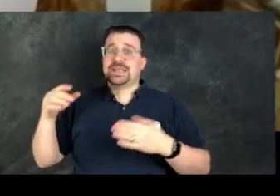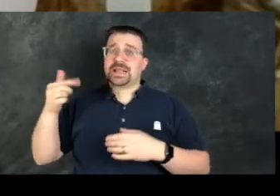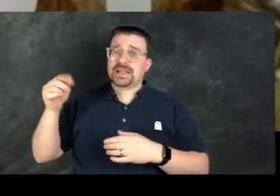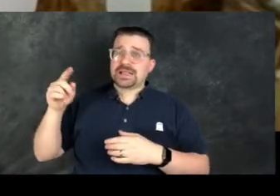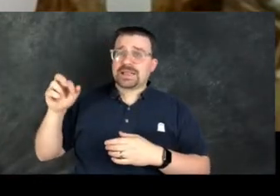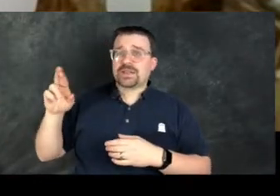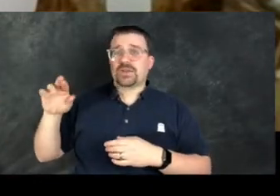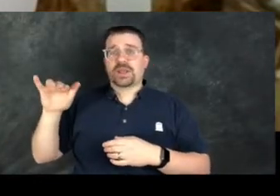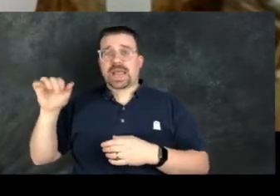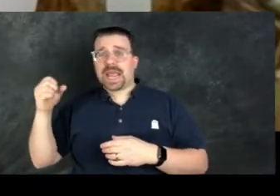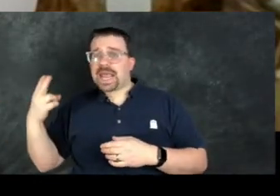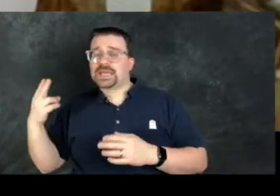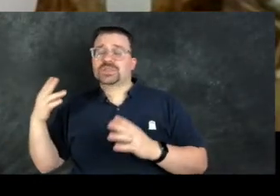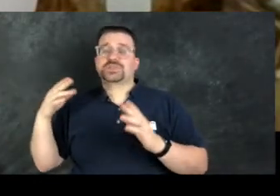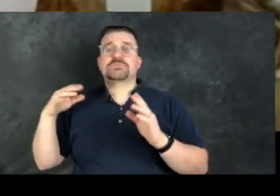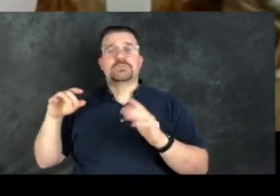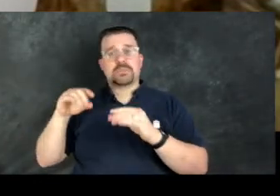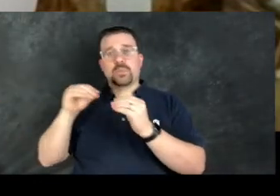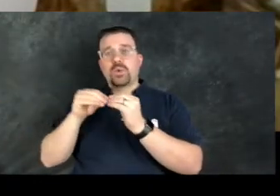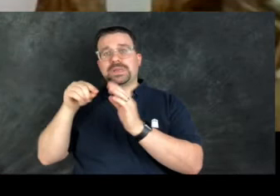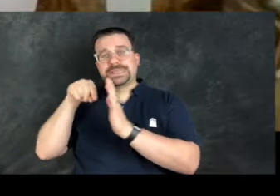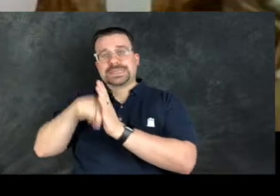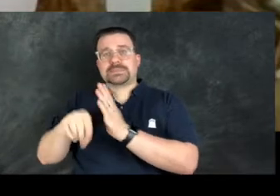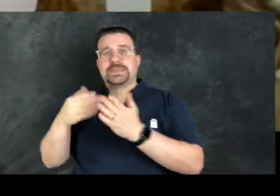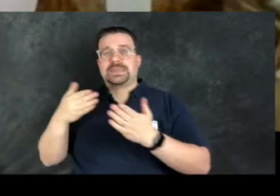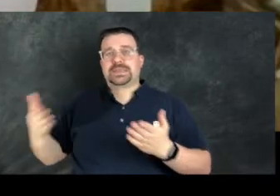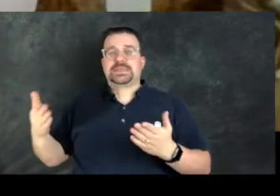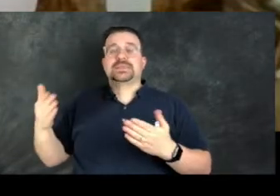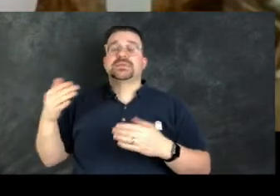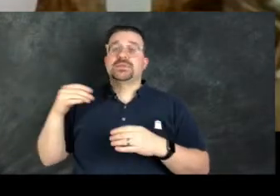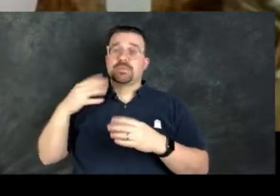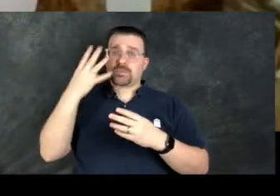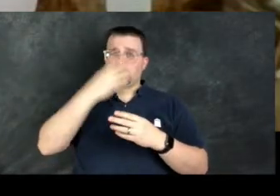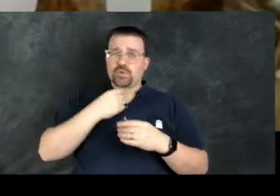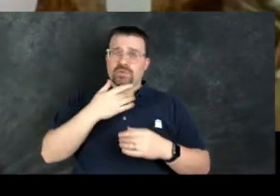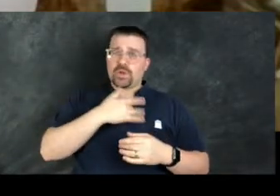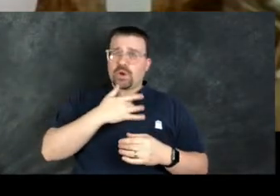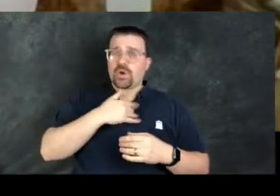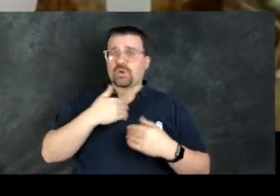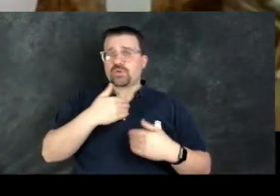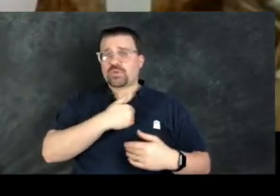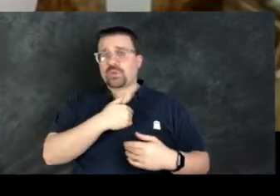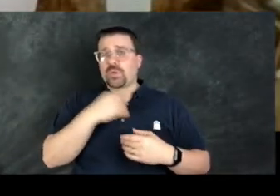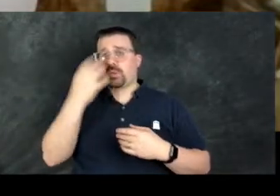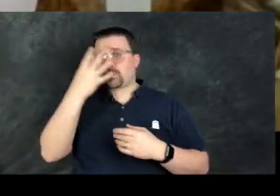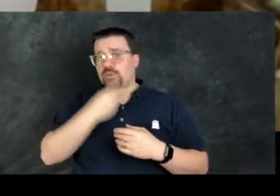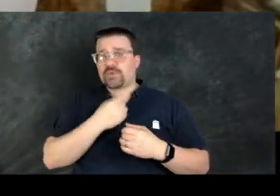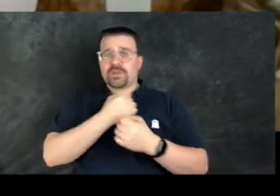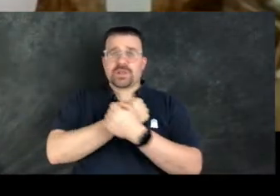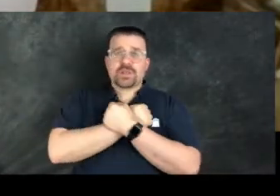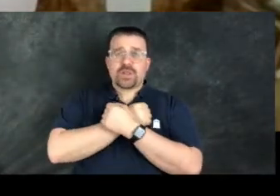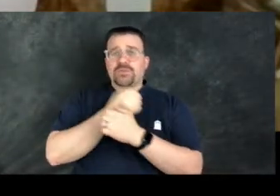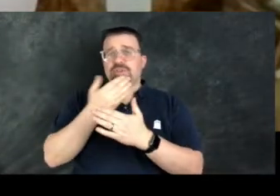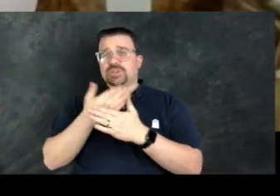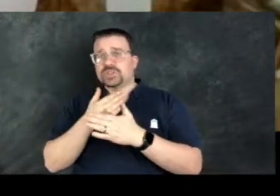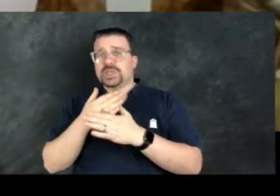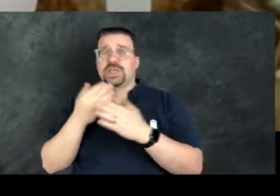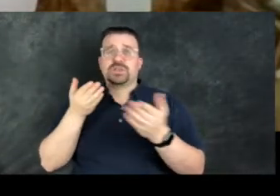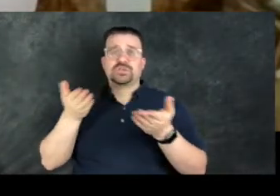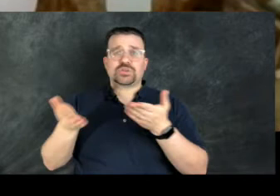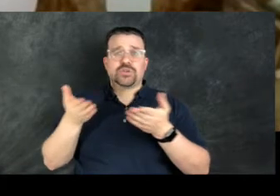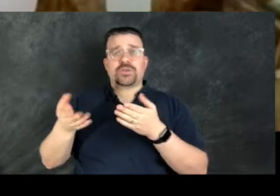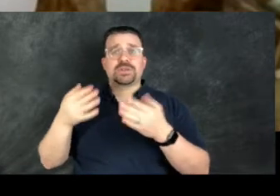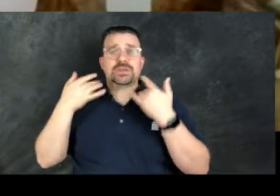and ash, but the deeper things, the beauty of the heart and soul, the beauty of love shared in service